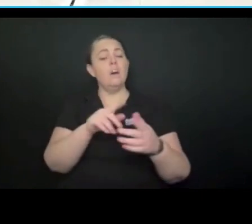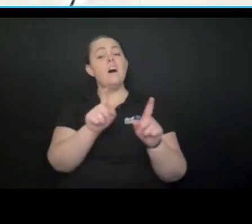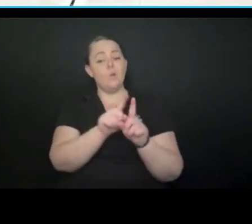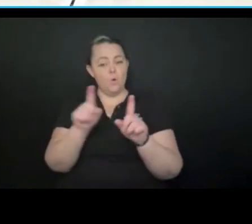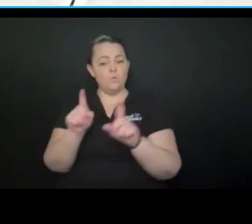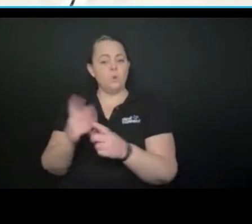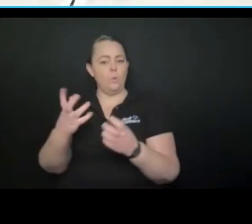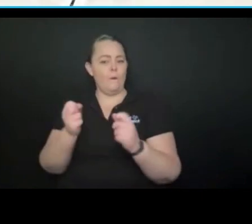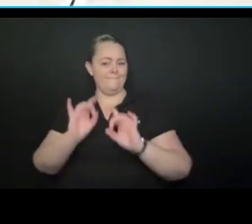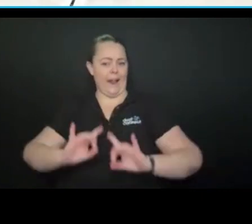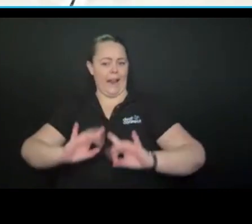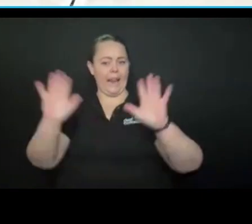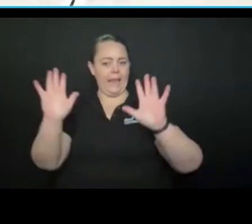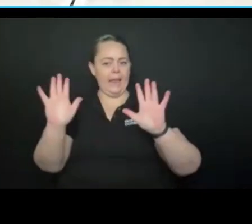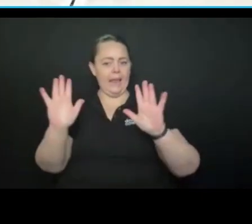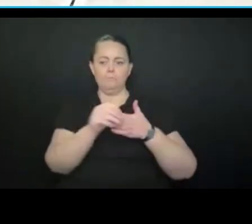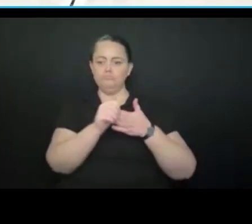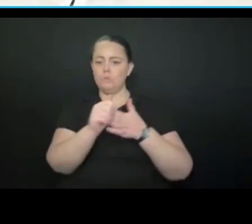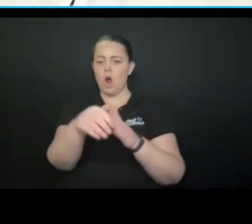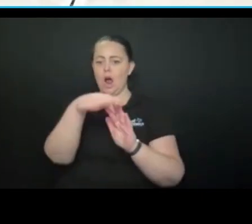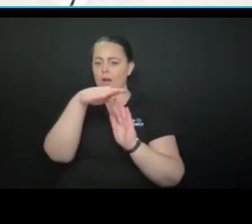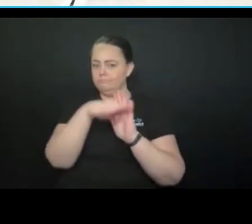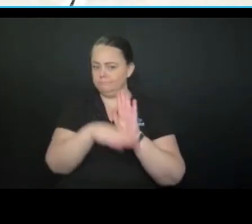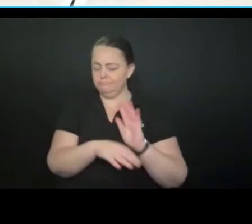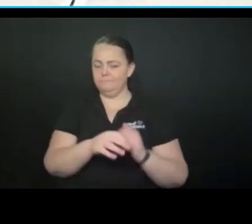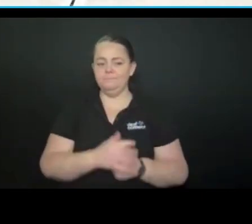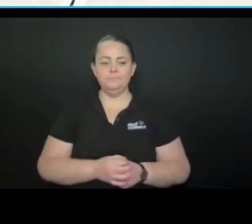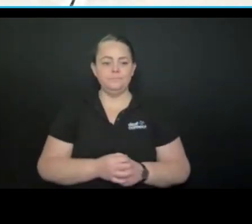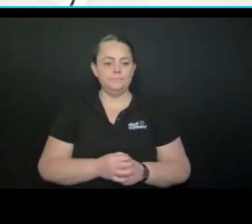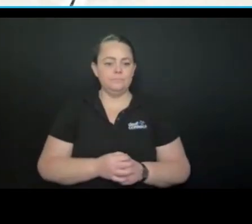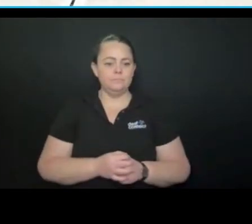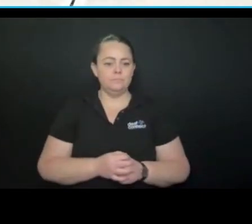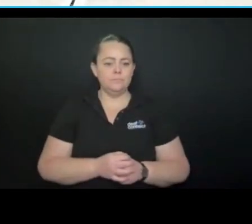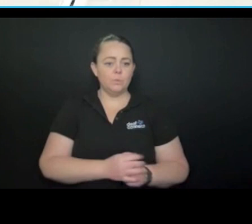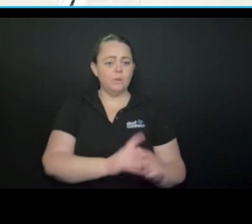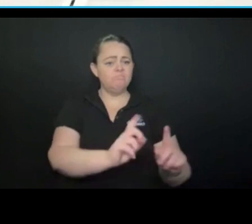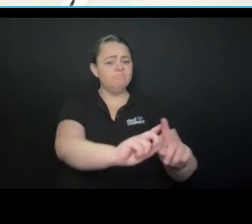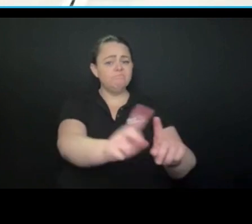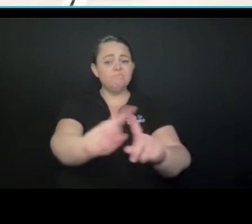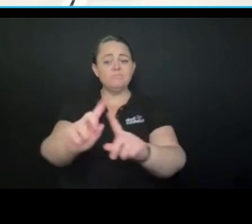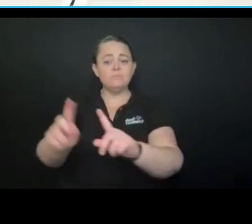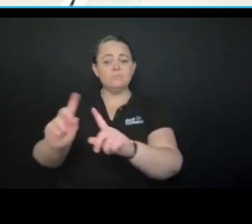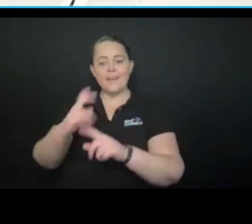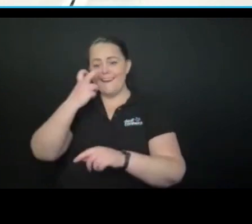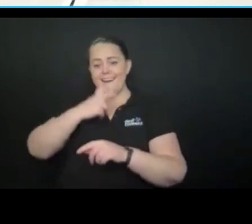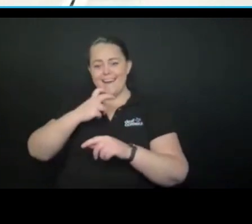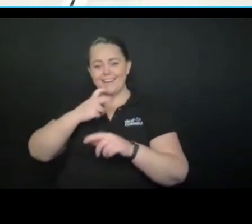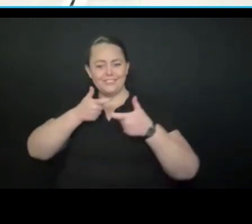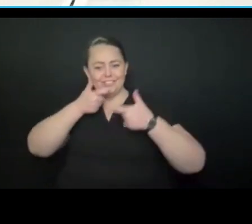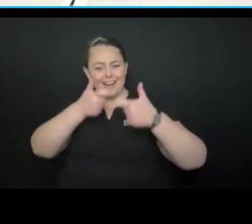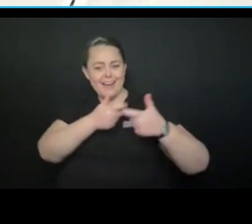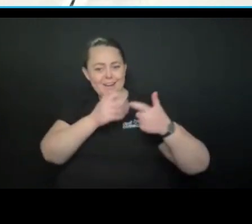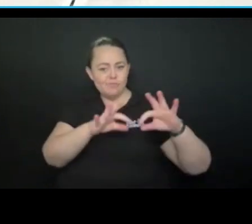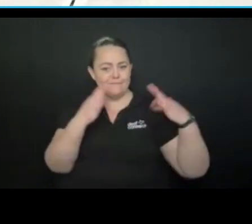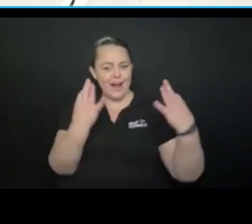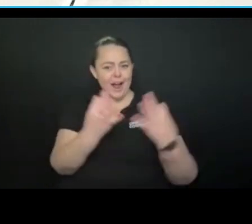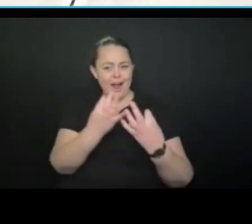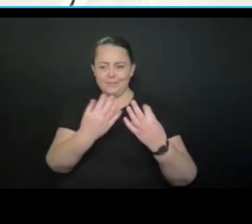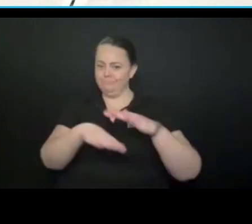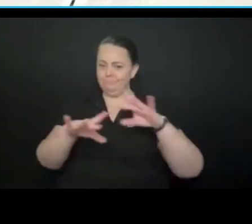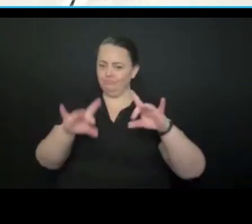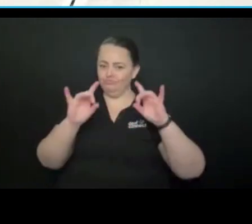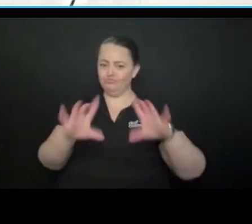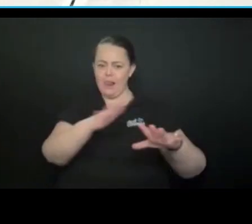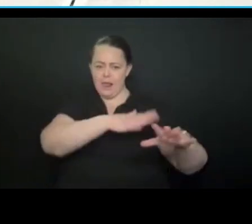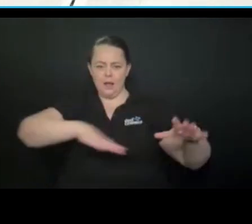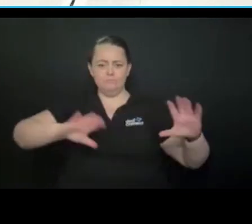sought volunteer participants from across residential aged care providers nationally and tested these measures